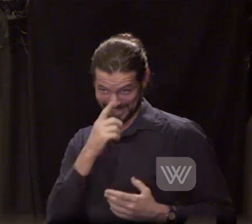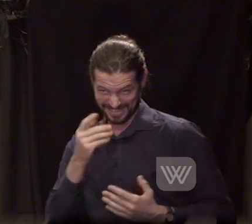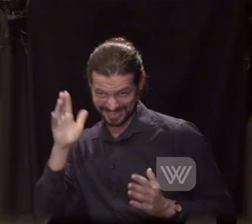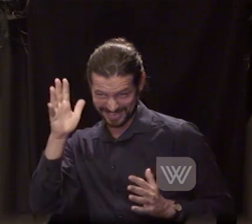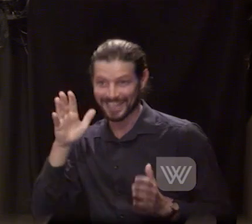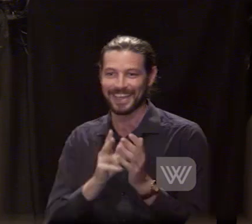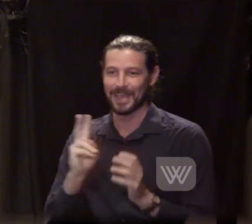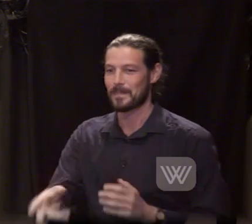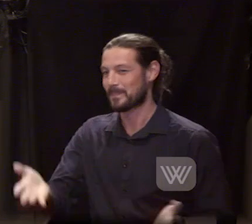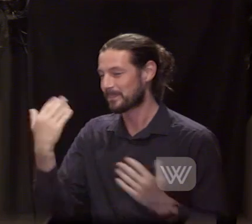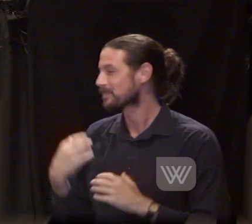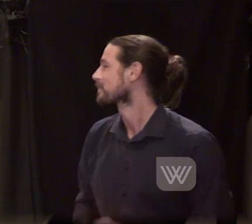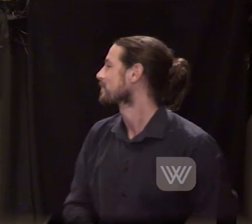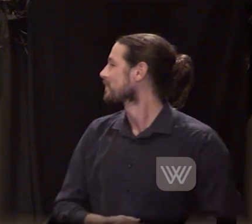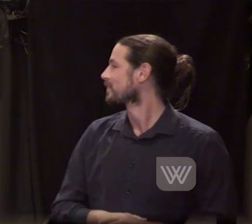for Carmel?